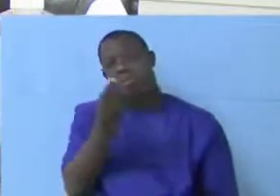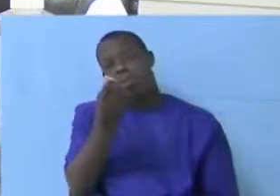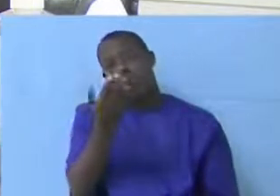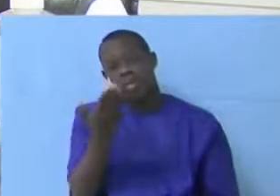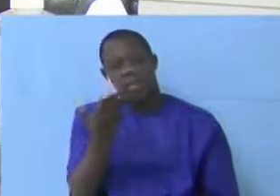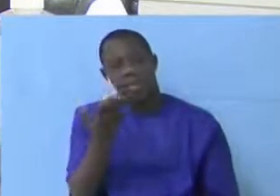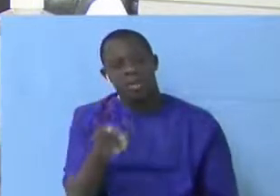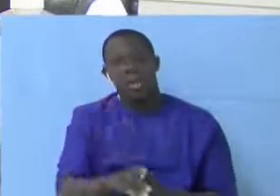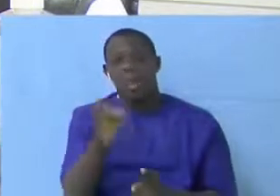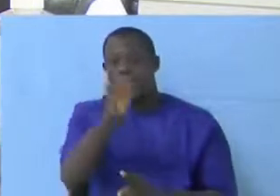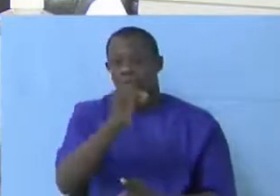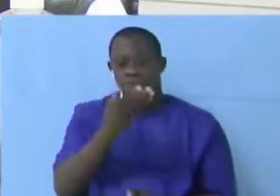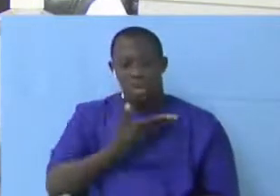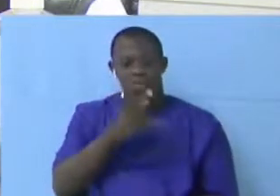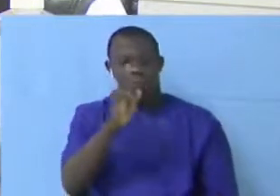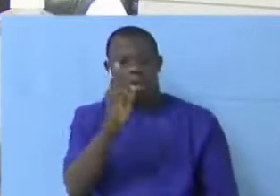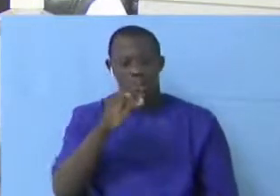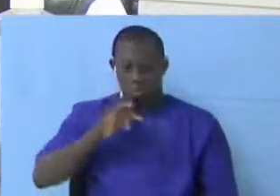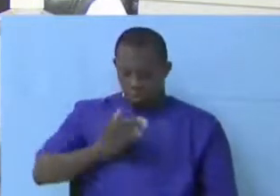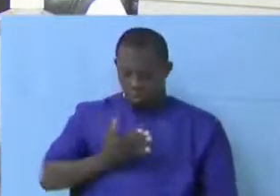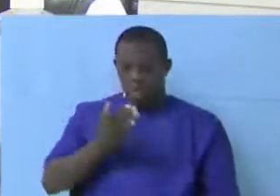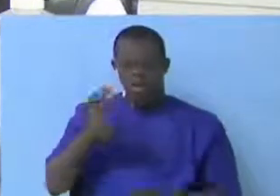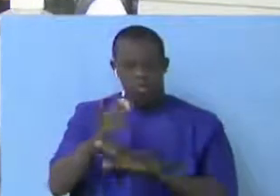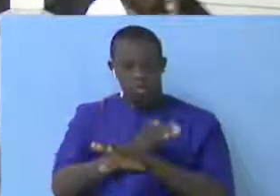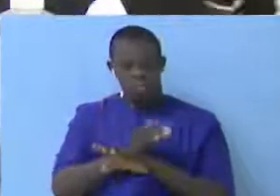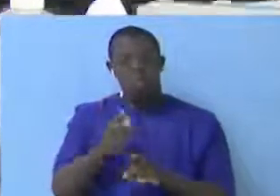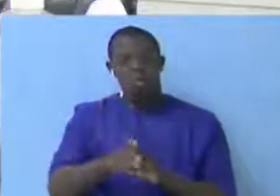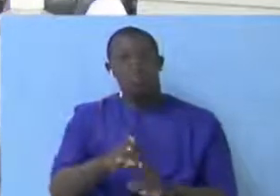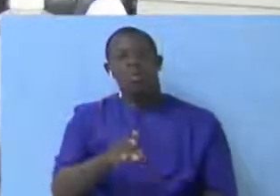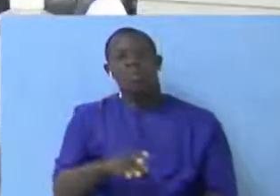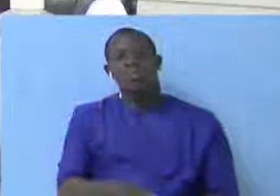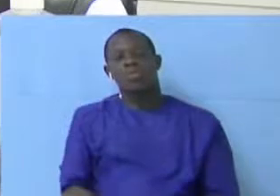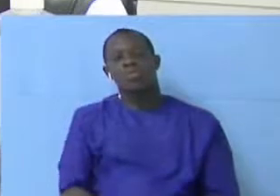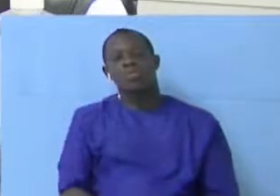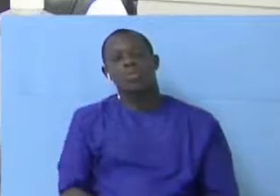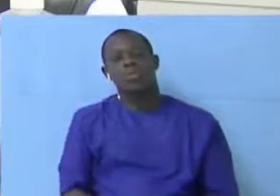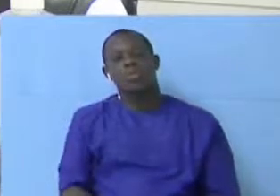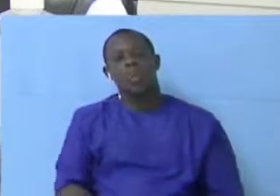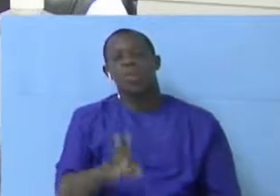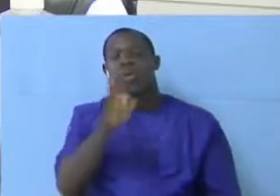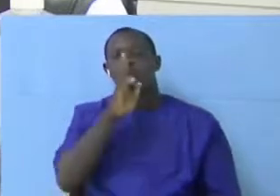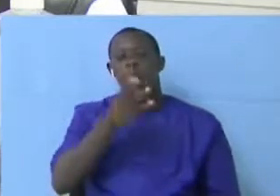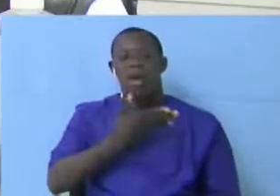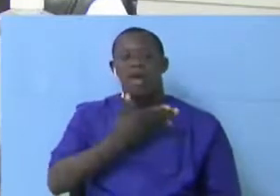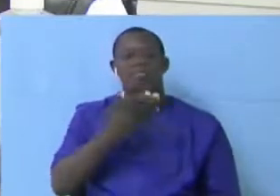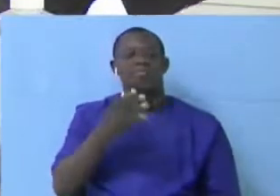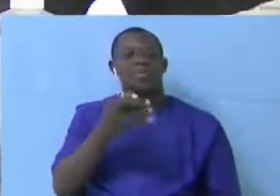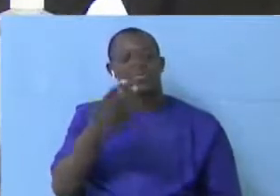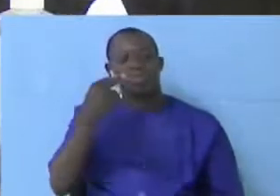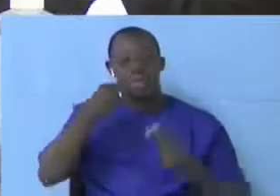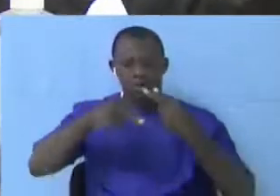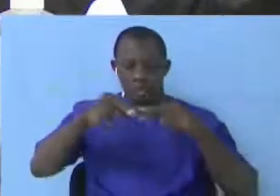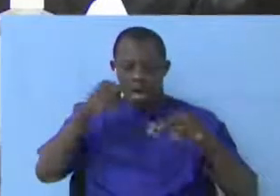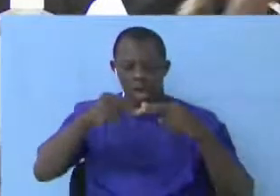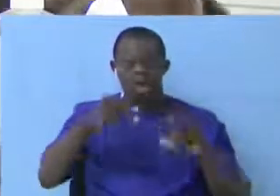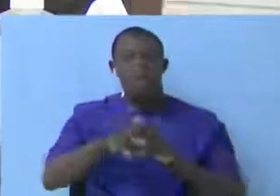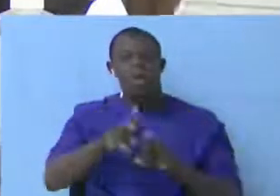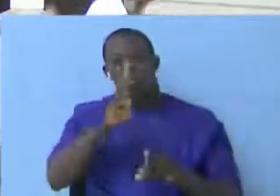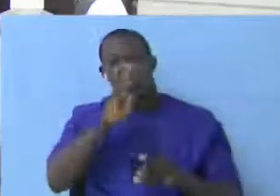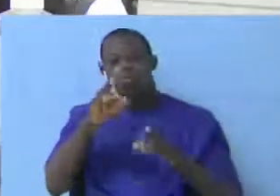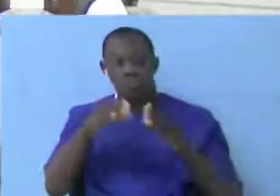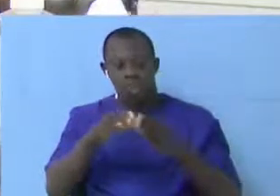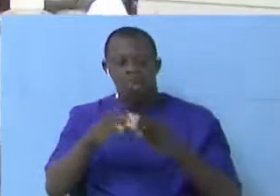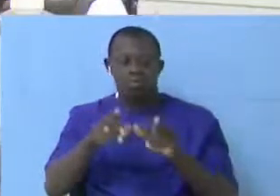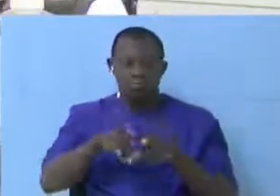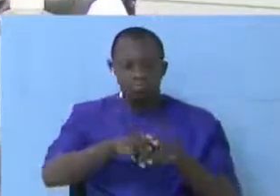Because there was this woman, where are we here? So a restaurant here, we used to hang out with them. Like I